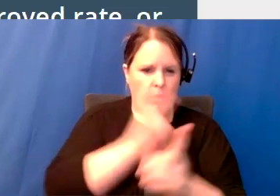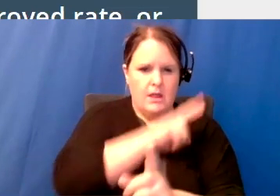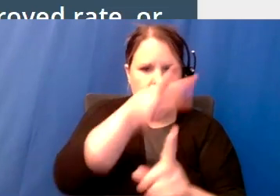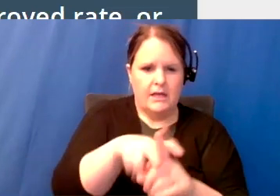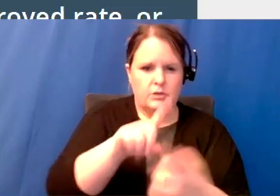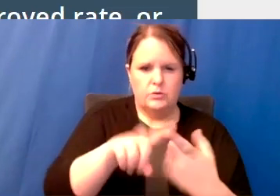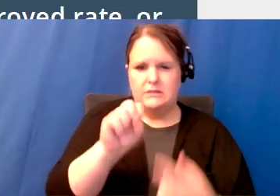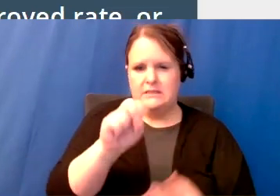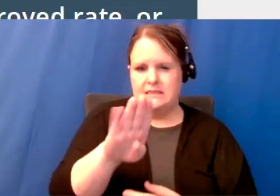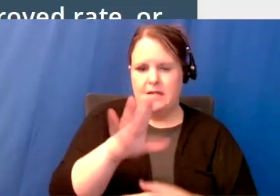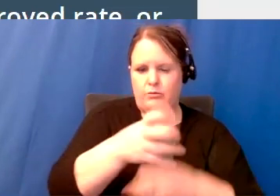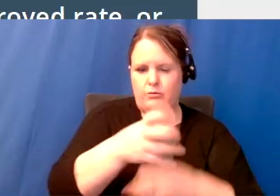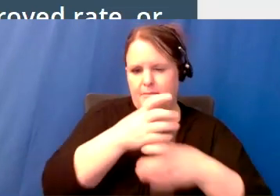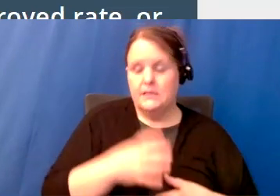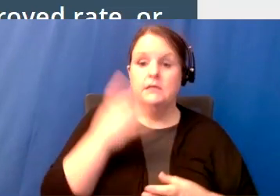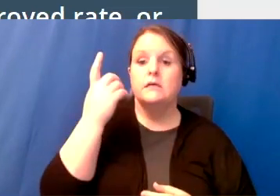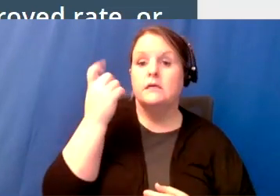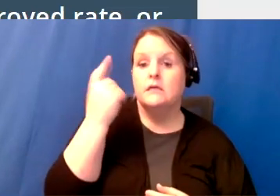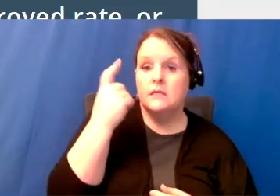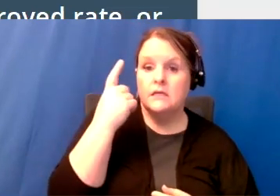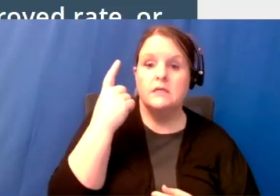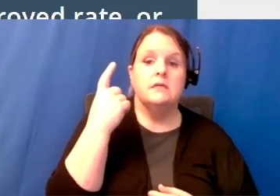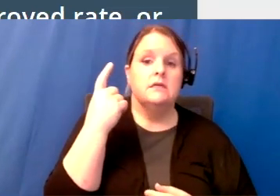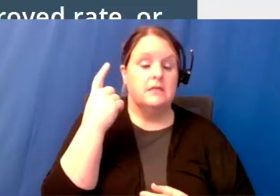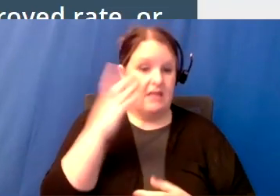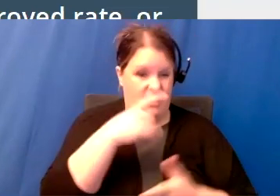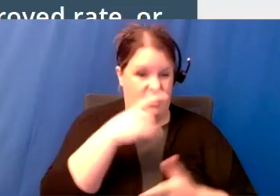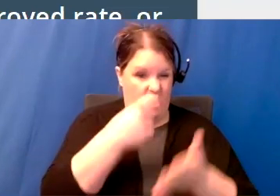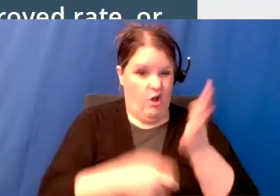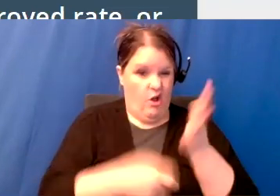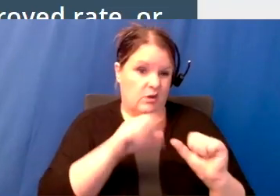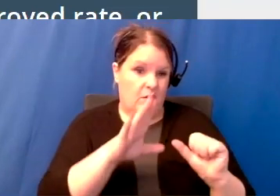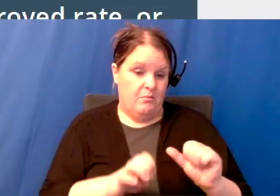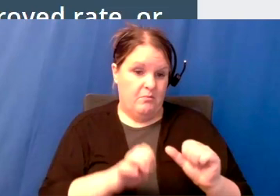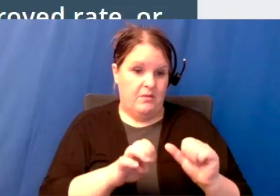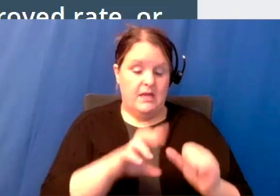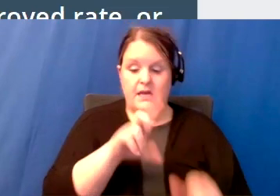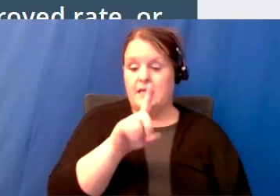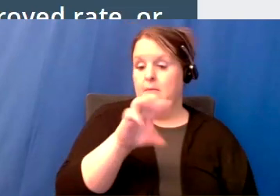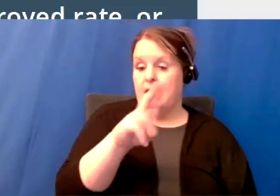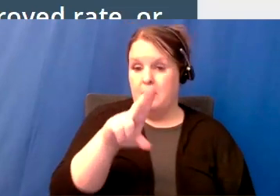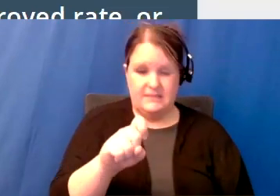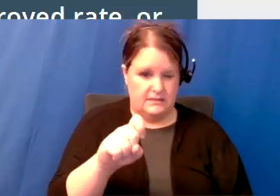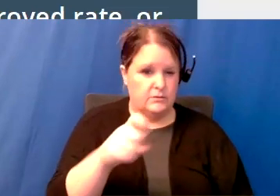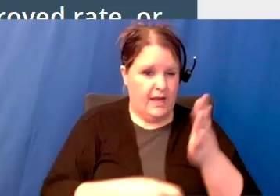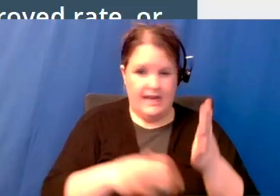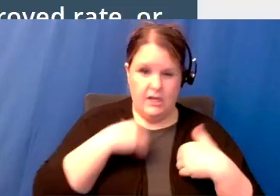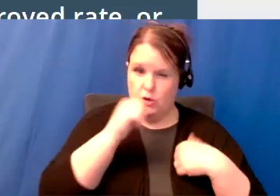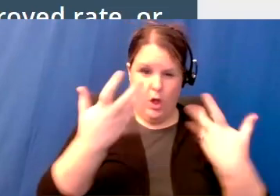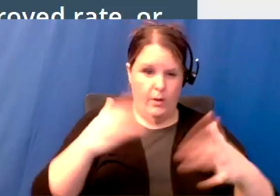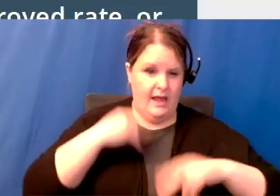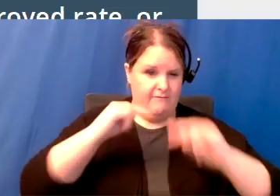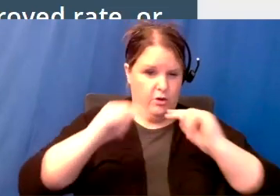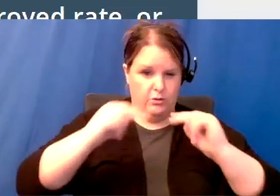subrecipient, right? So that indirect cost rate, it could be the de minimis rate if they don't have a negotiated indirect cost rate